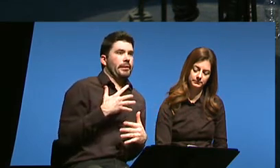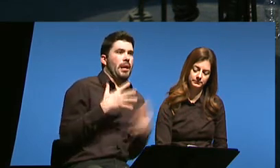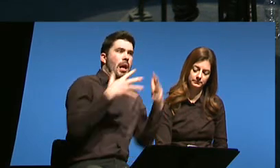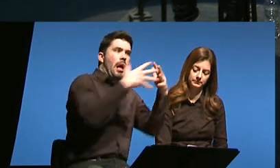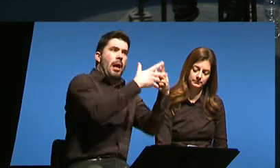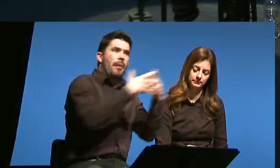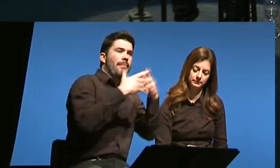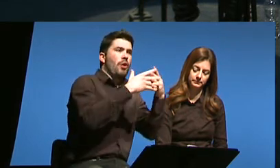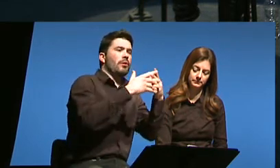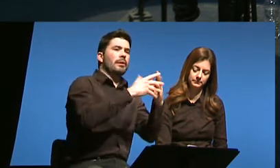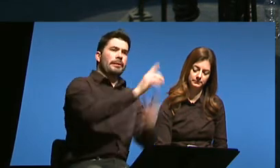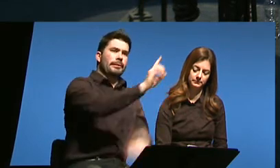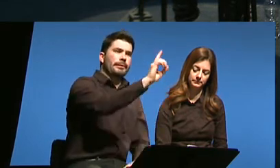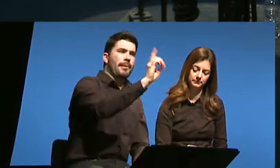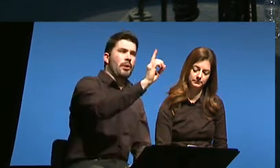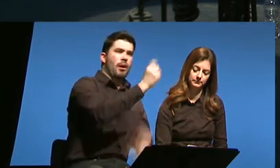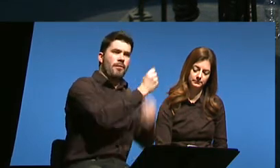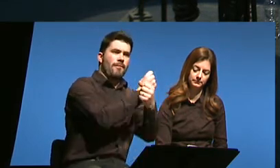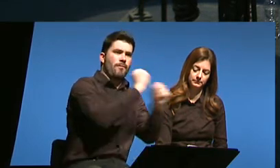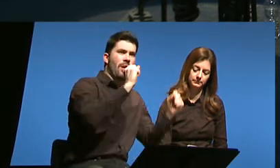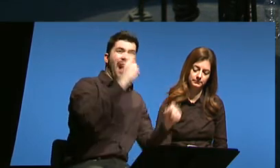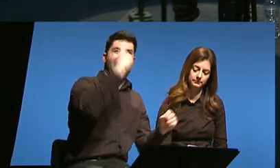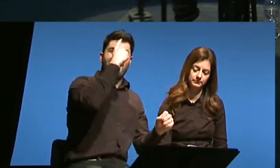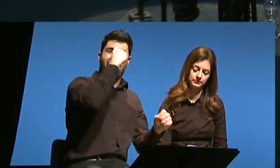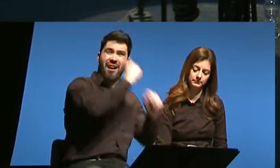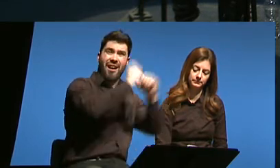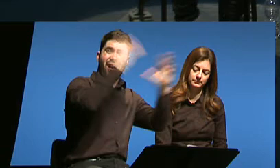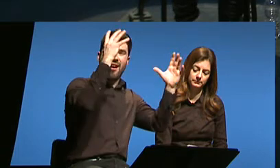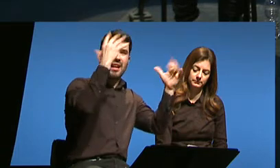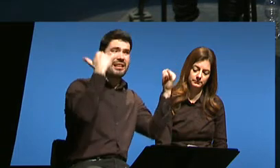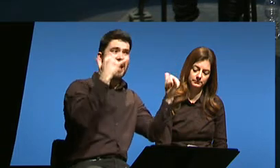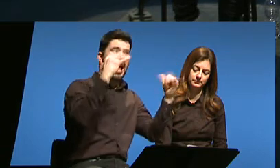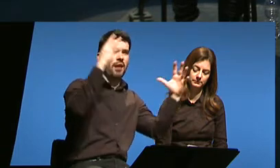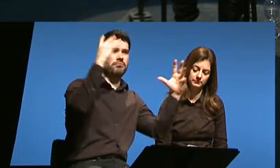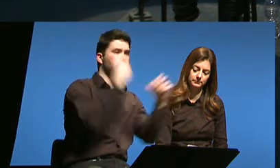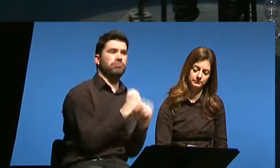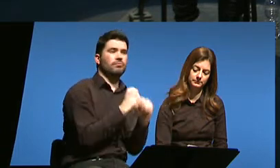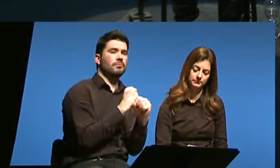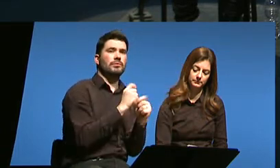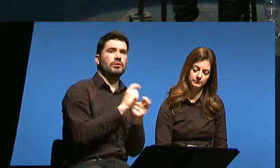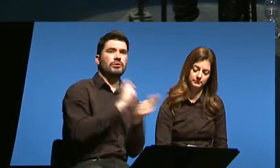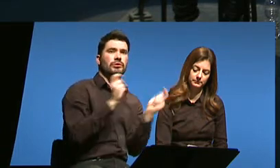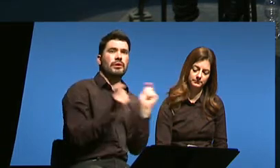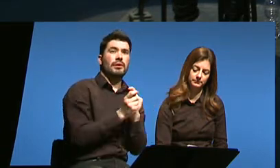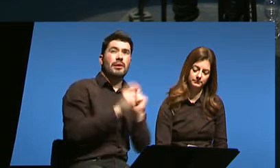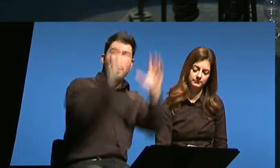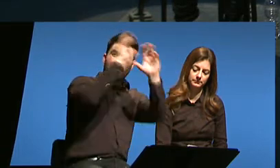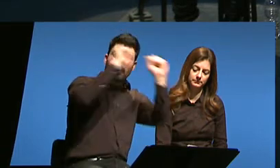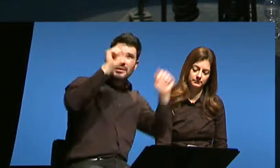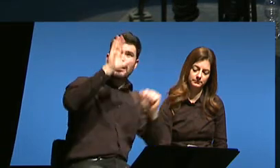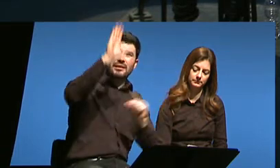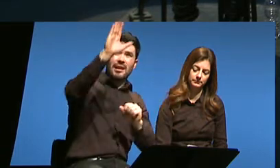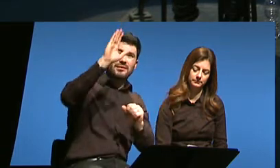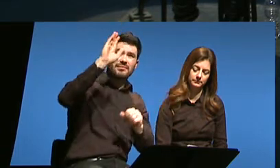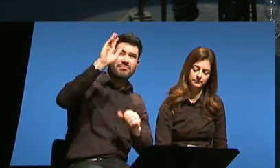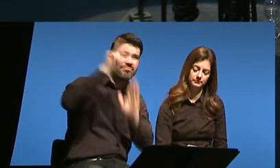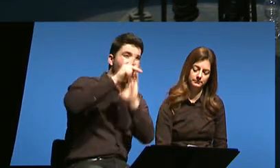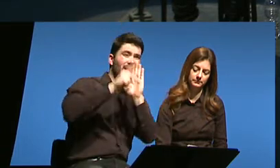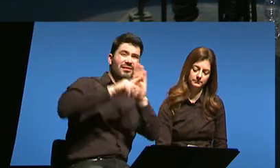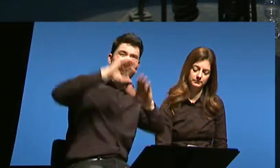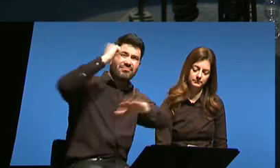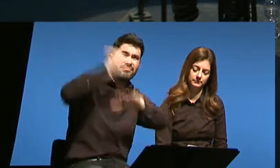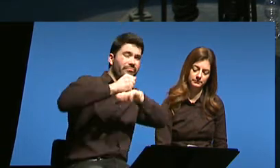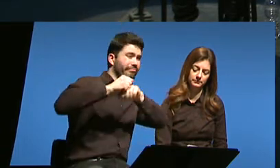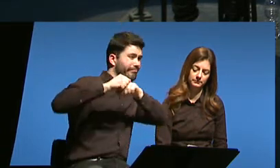democratic and free country I believed in. The president's policies create chaos, conflict all across the